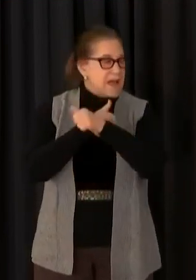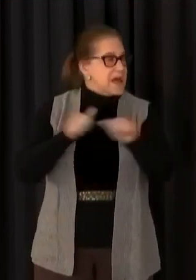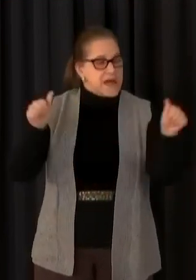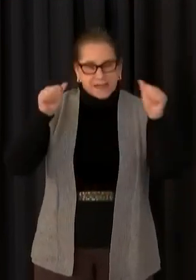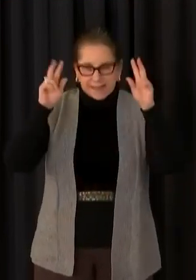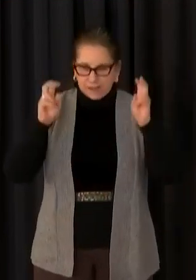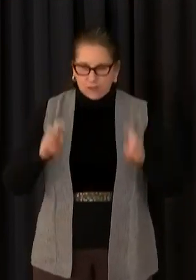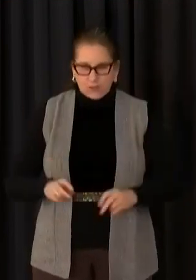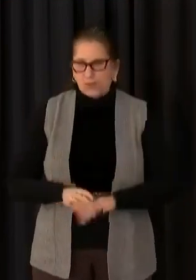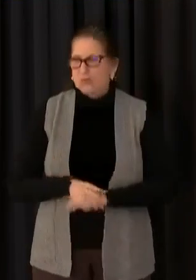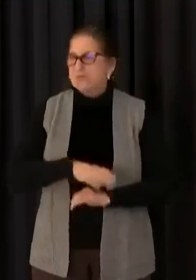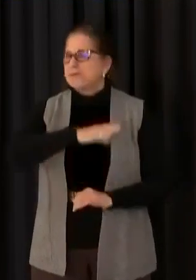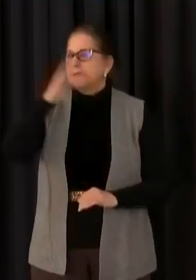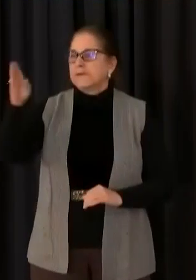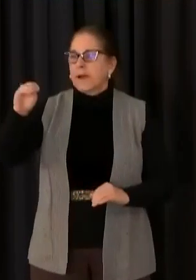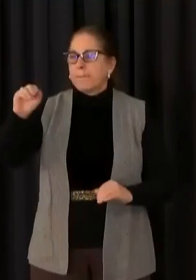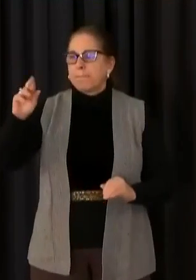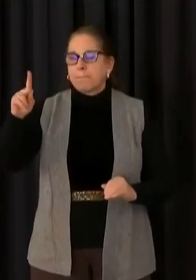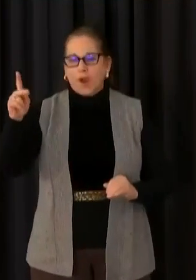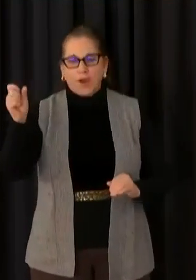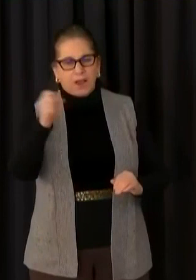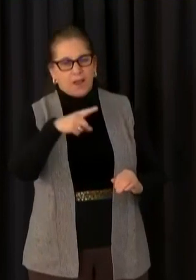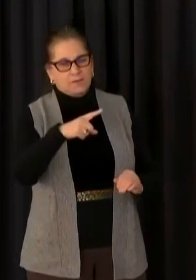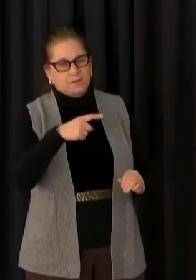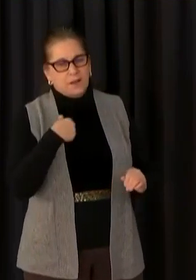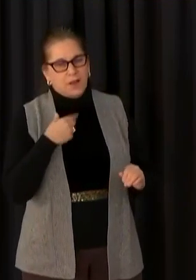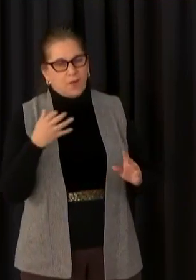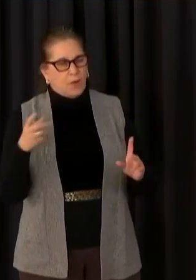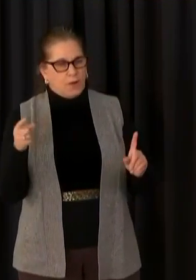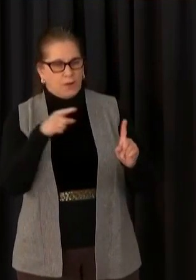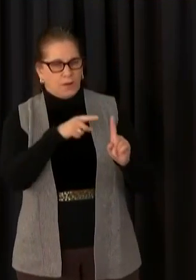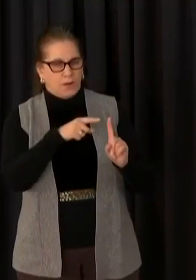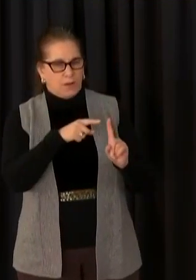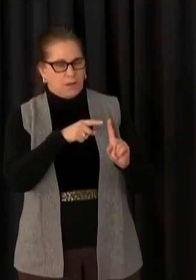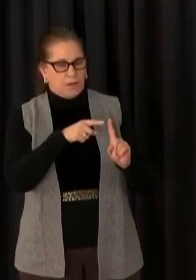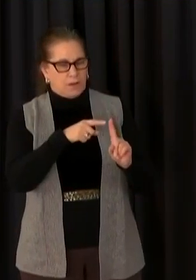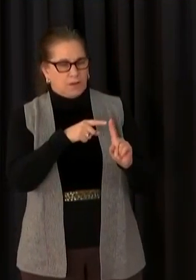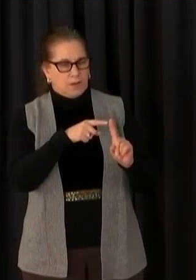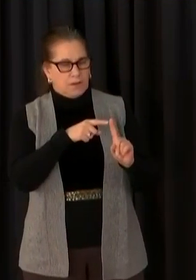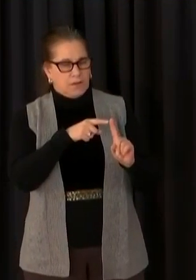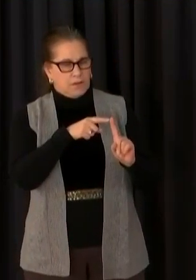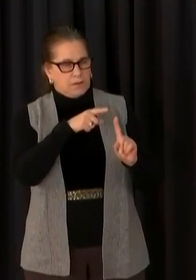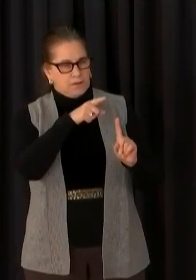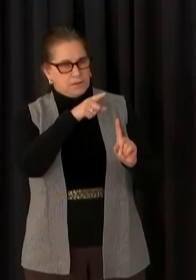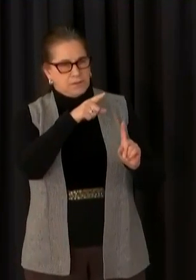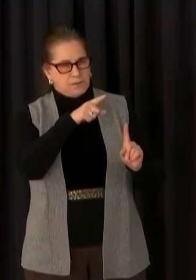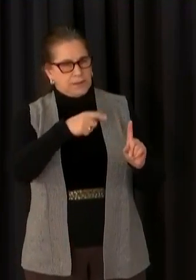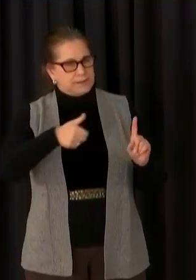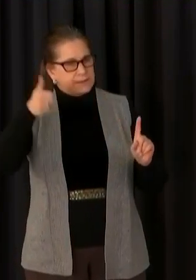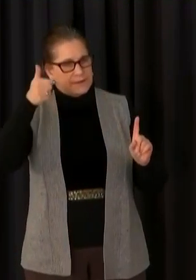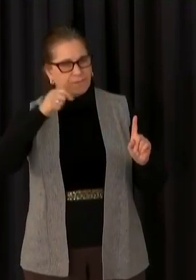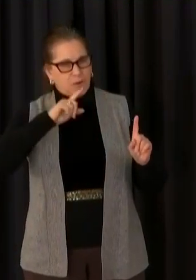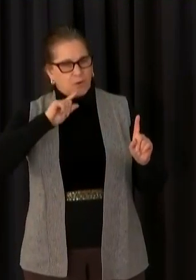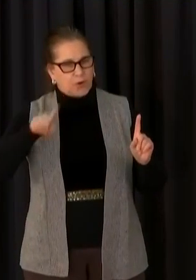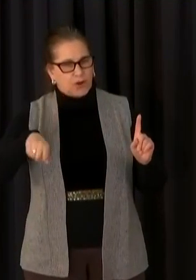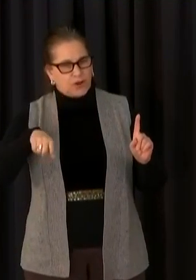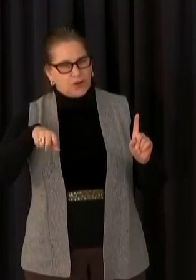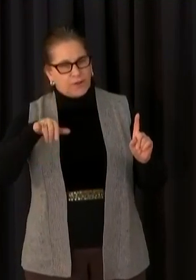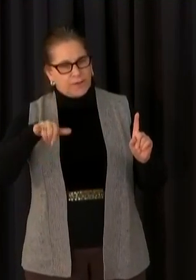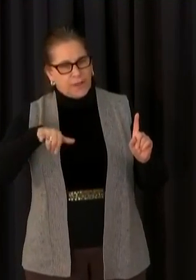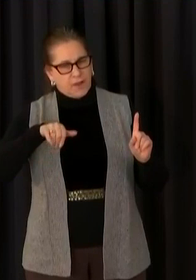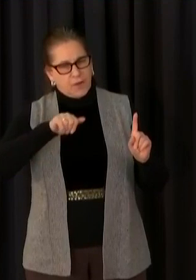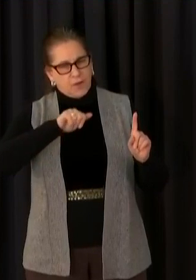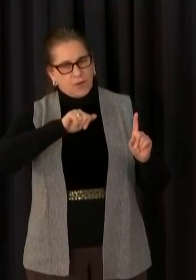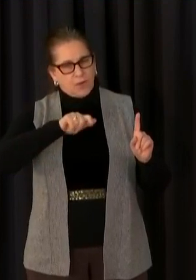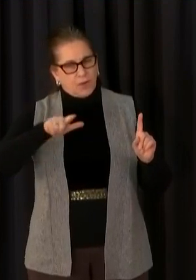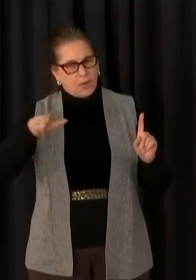you. If I could go back to the order that you issued to the providers requiring them to report demographics, does that